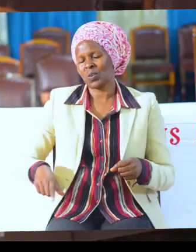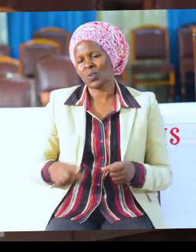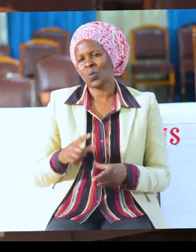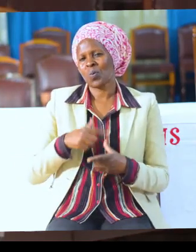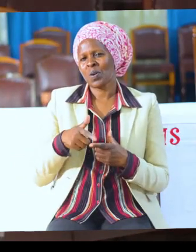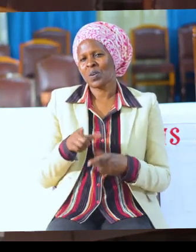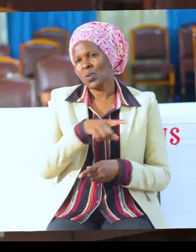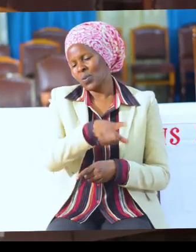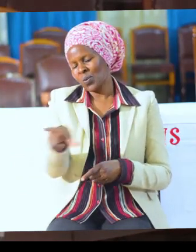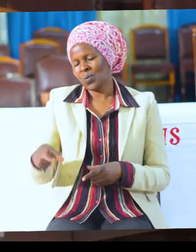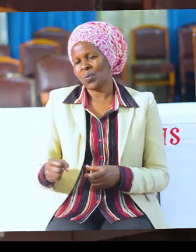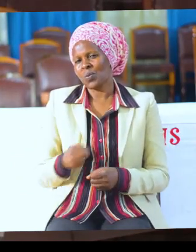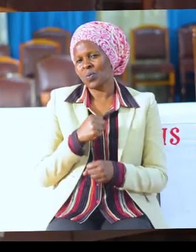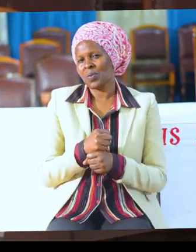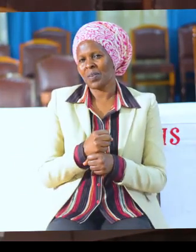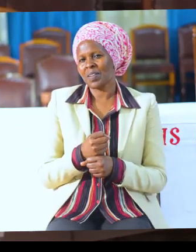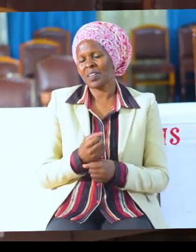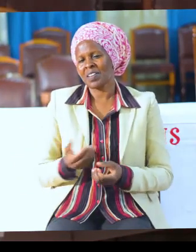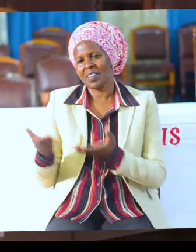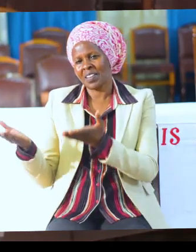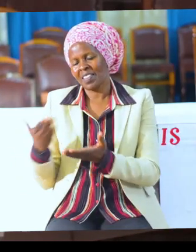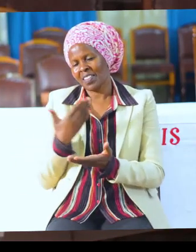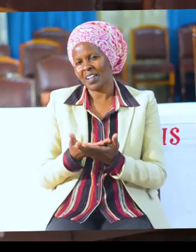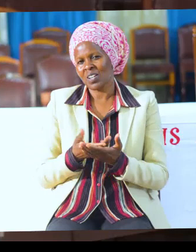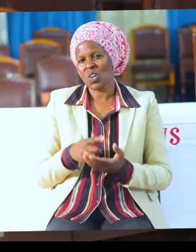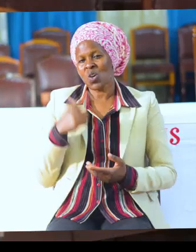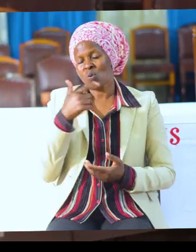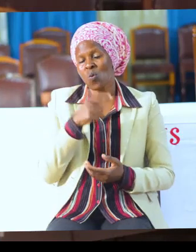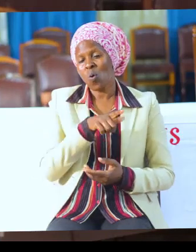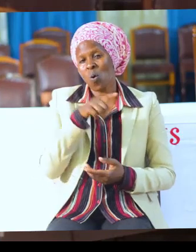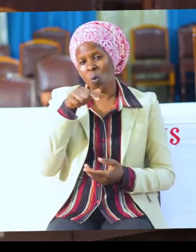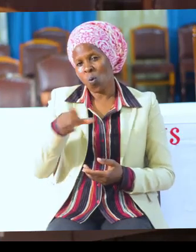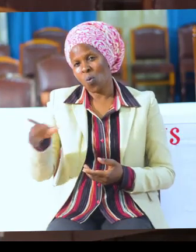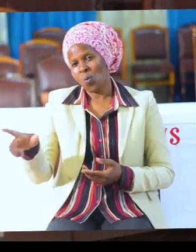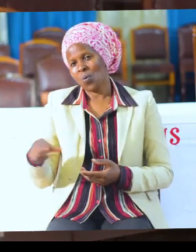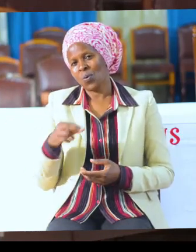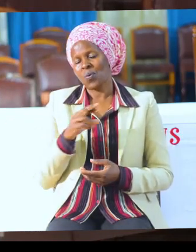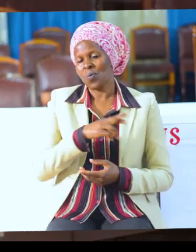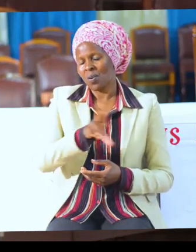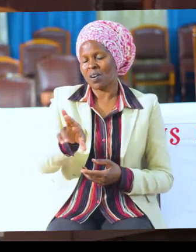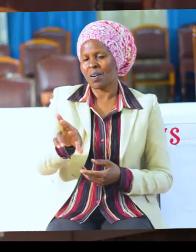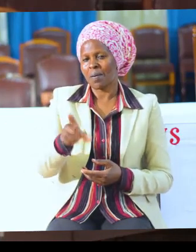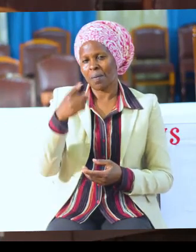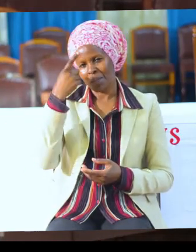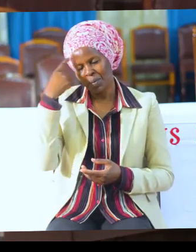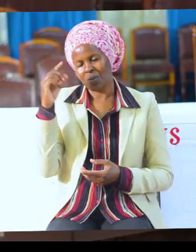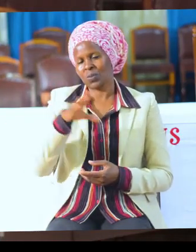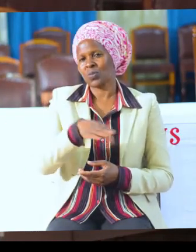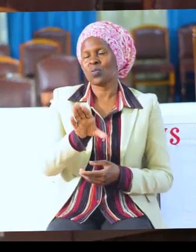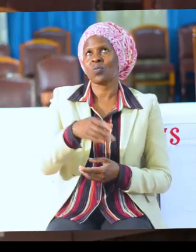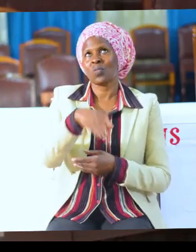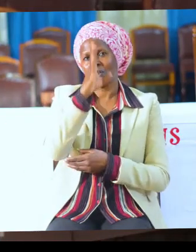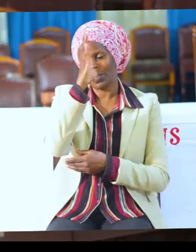giving thanks, this is actually what you are telling the Lord. We are who we are because of God. We have what we